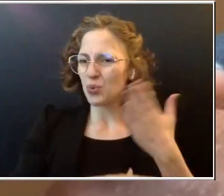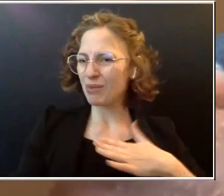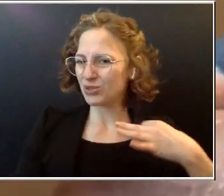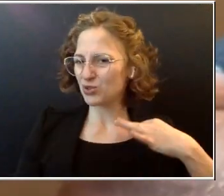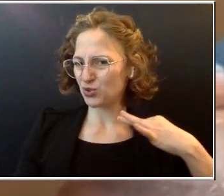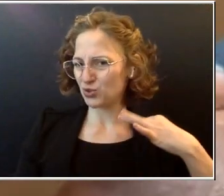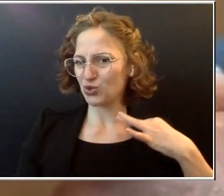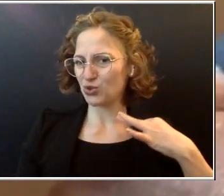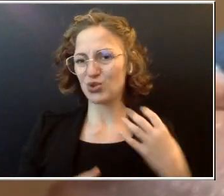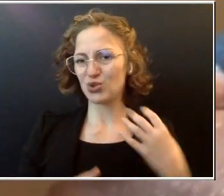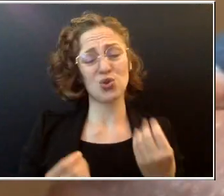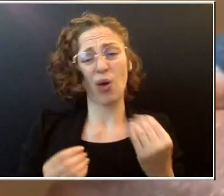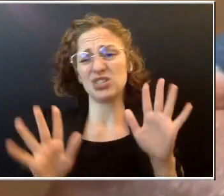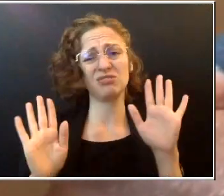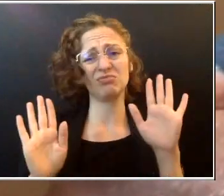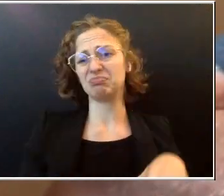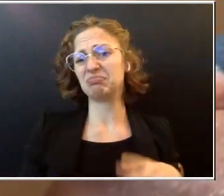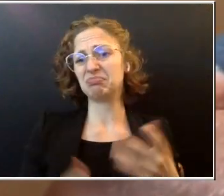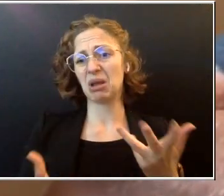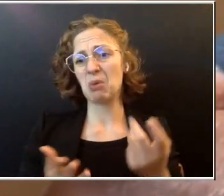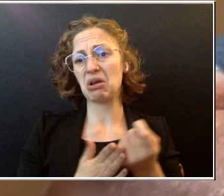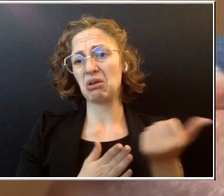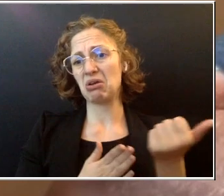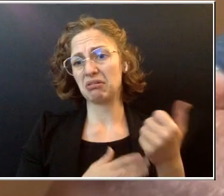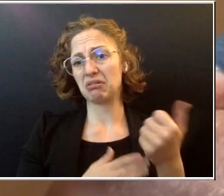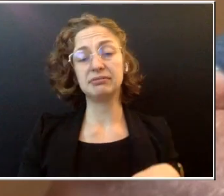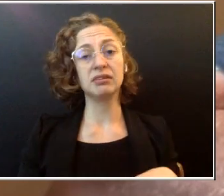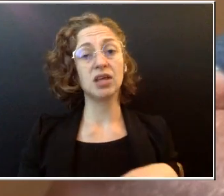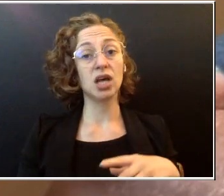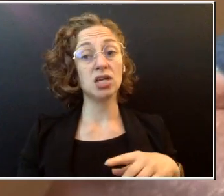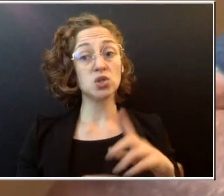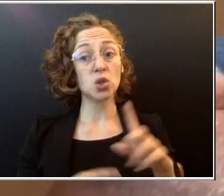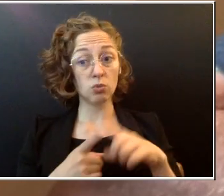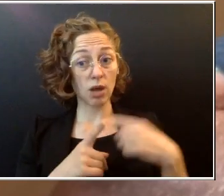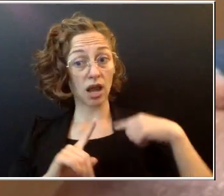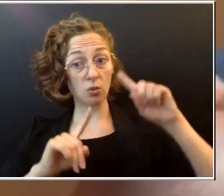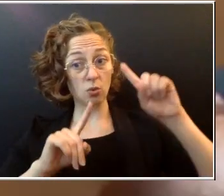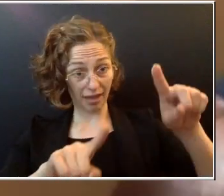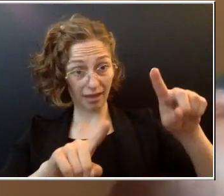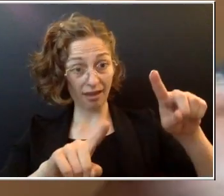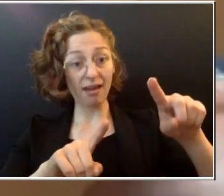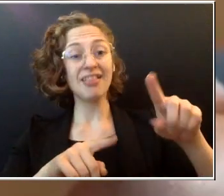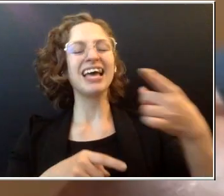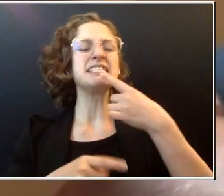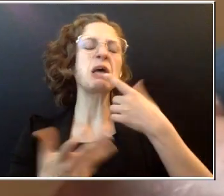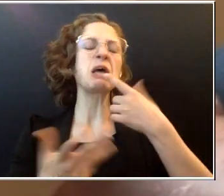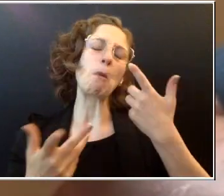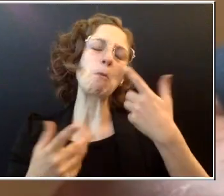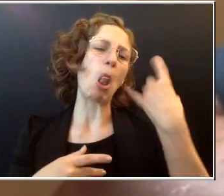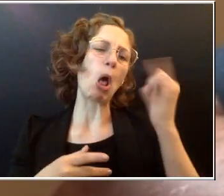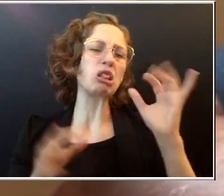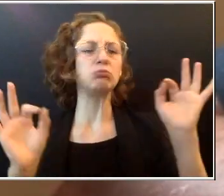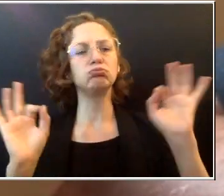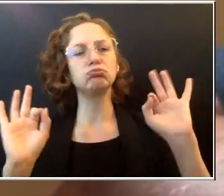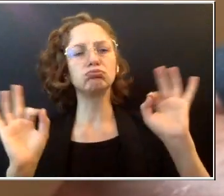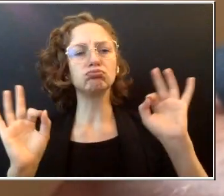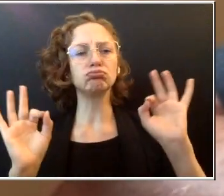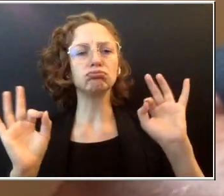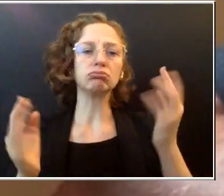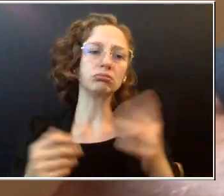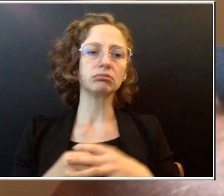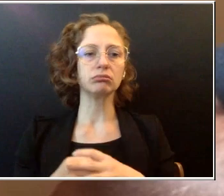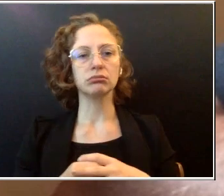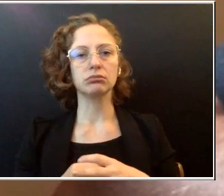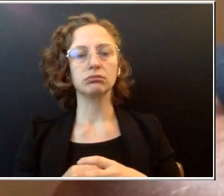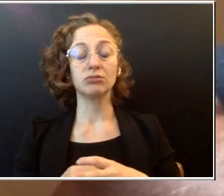they originally said, oh, this is probably nothing. I'm not too worried about it right now. So at that point, there was a big feeling of relief.